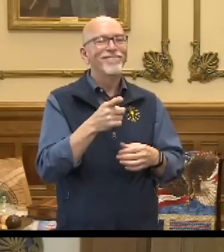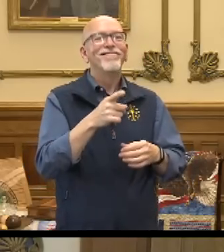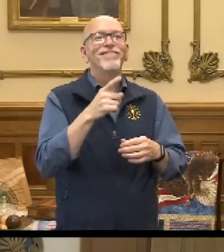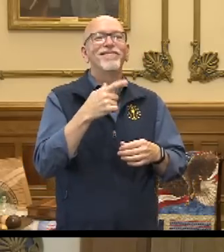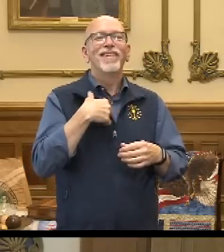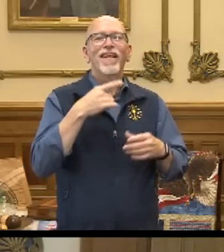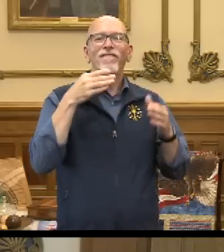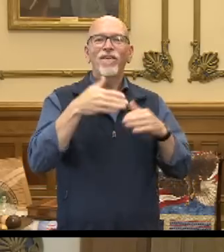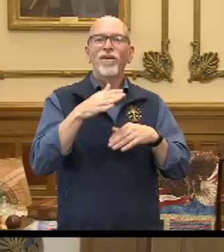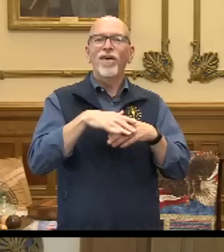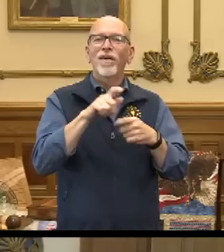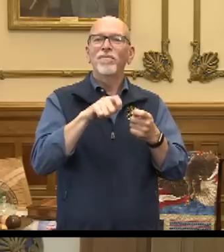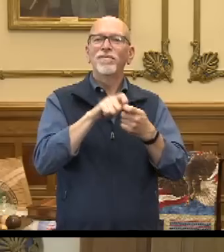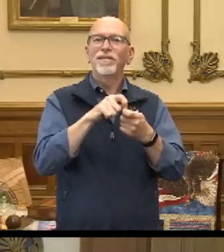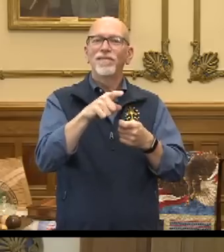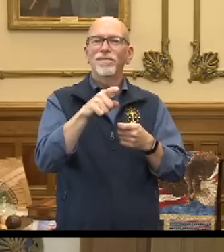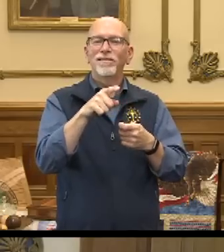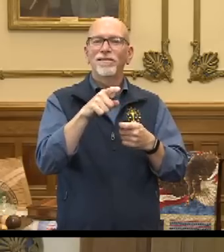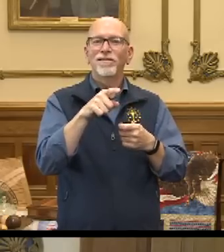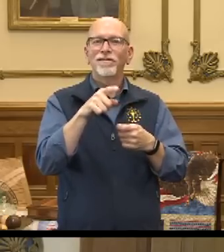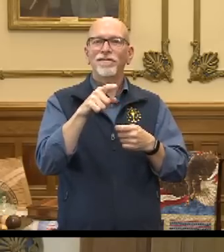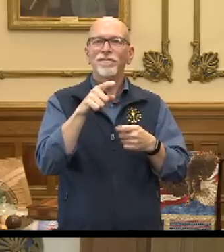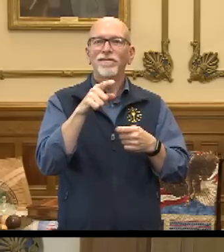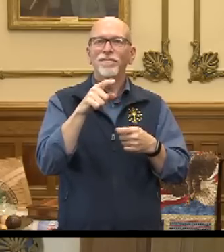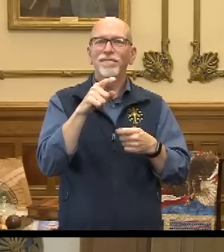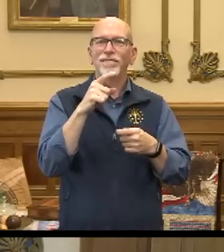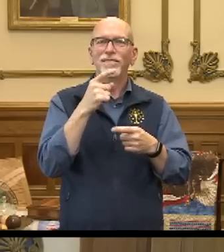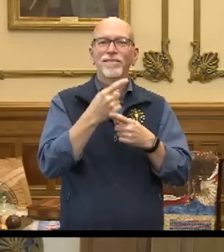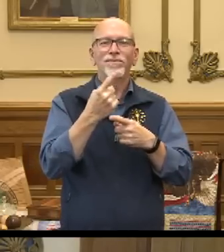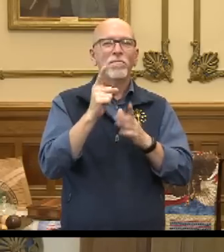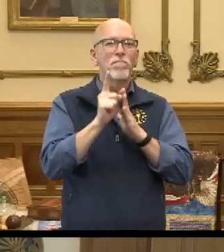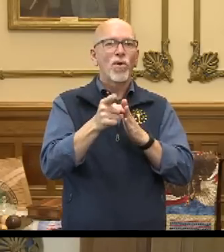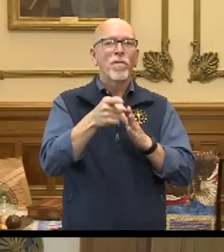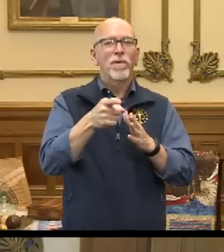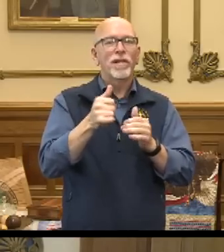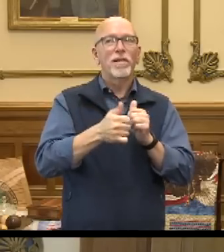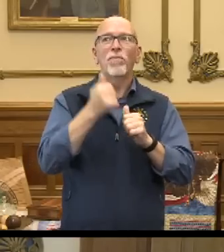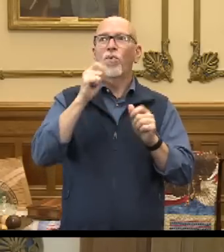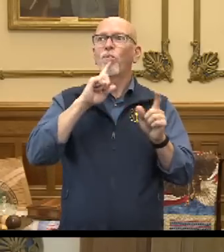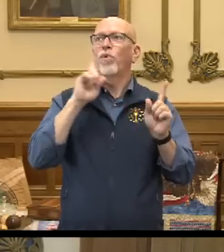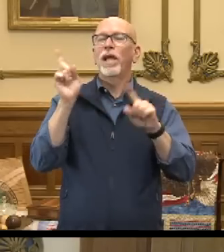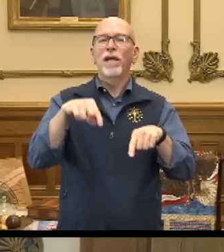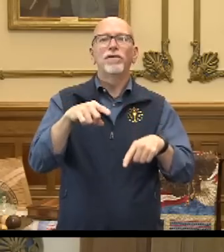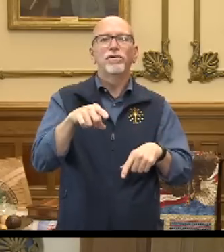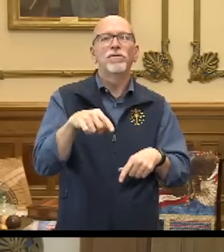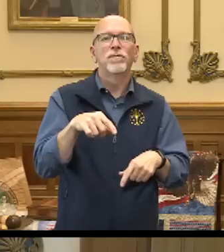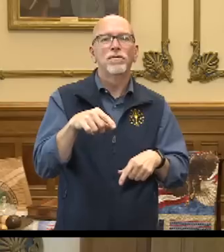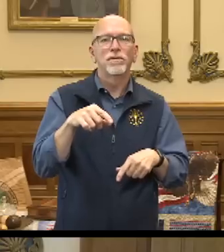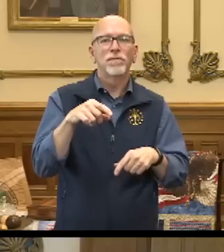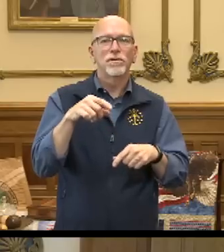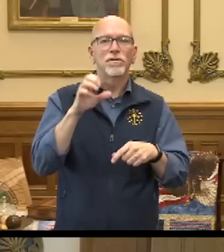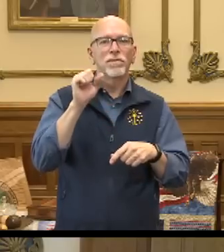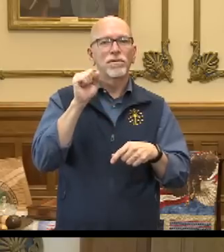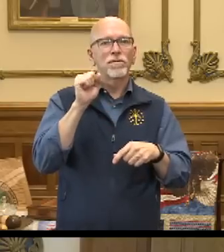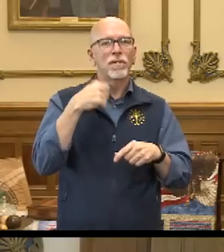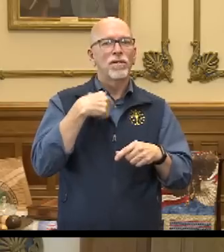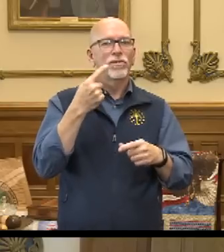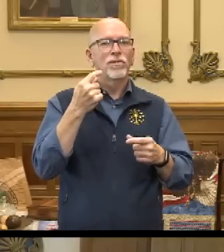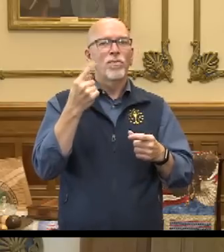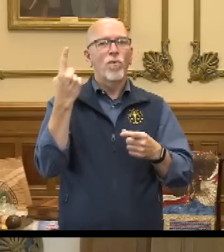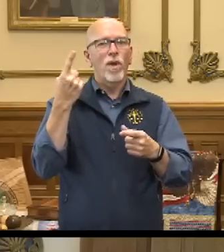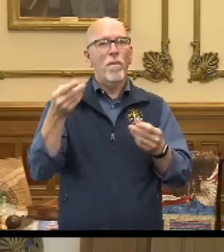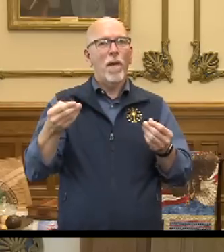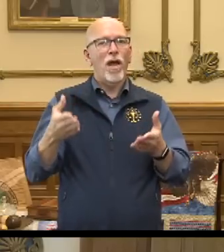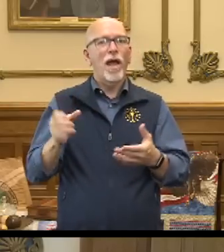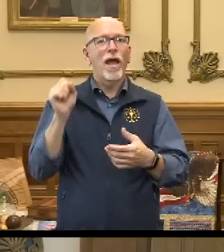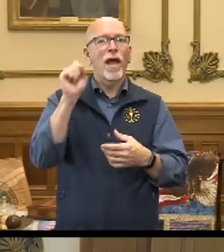focus then specifically on one moment that has gotten the most reaction from a lot of folks, is when the moderator asked